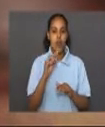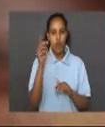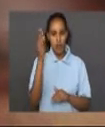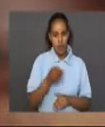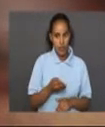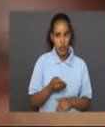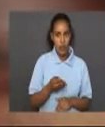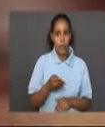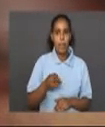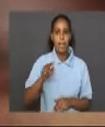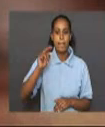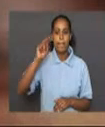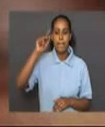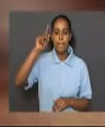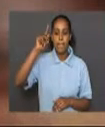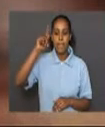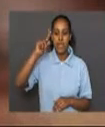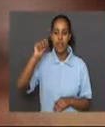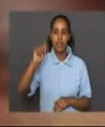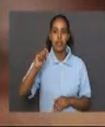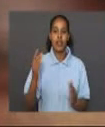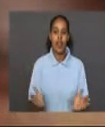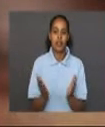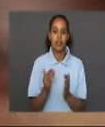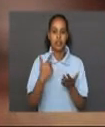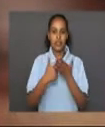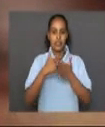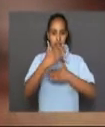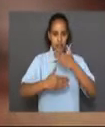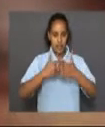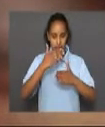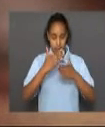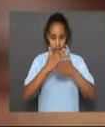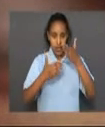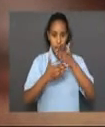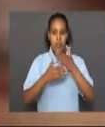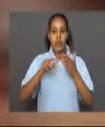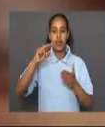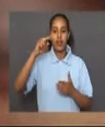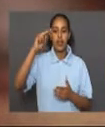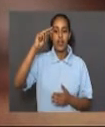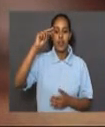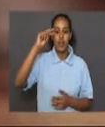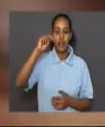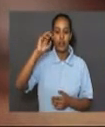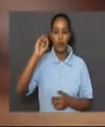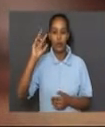over a platinum catalyst. This step produces nitric